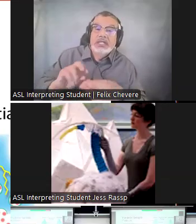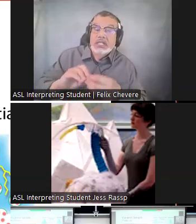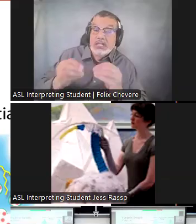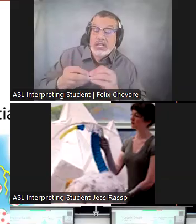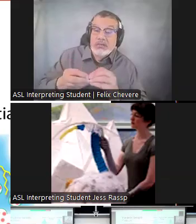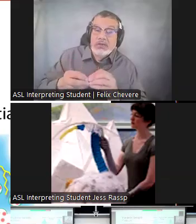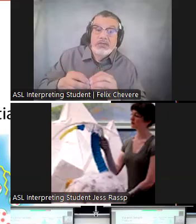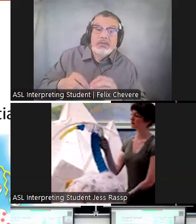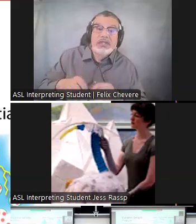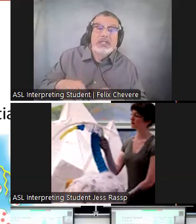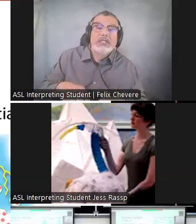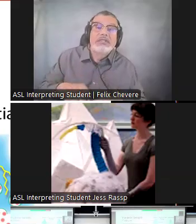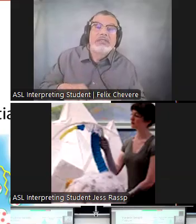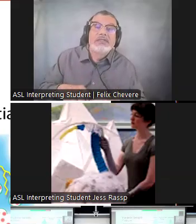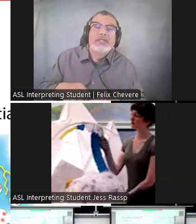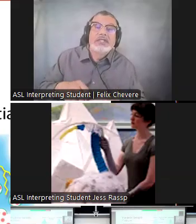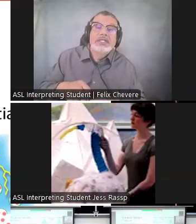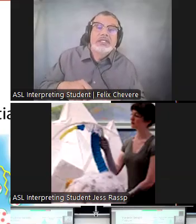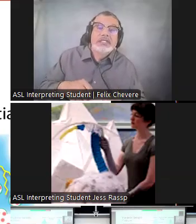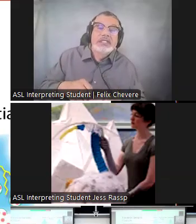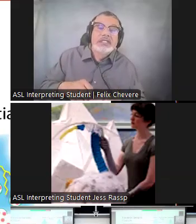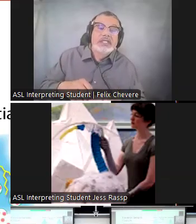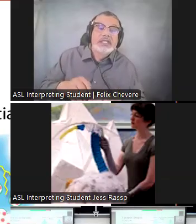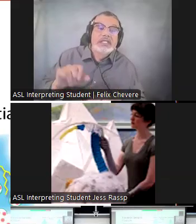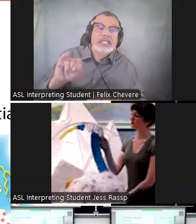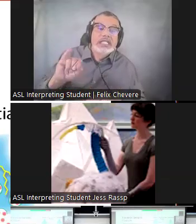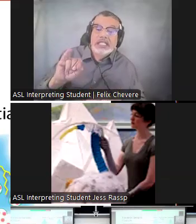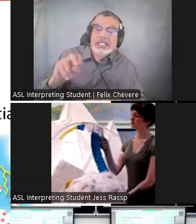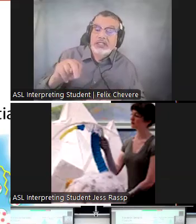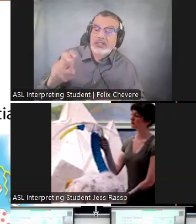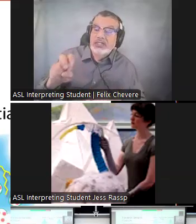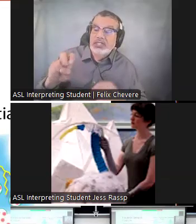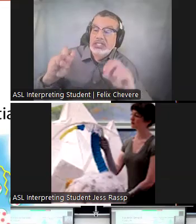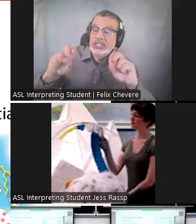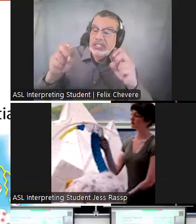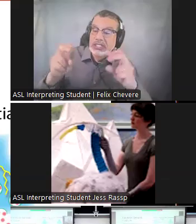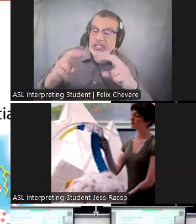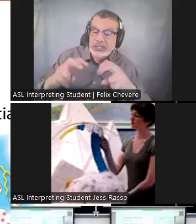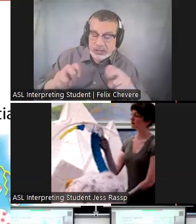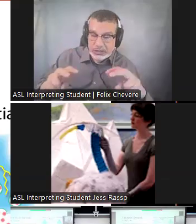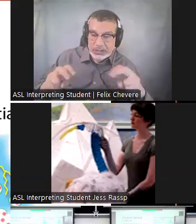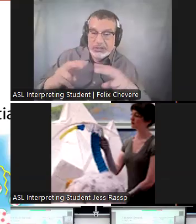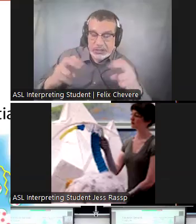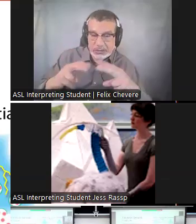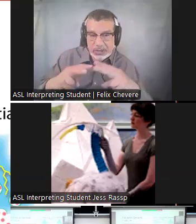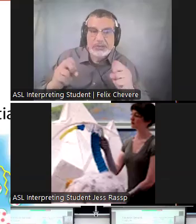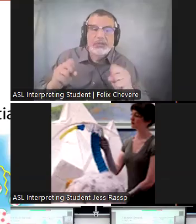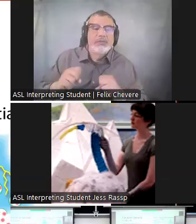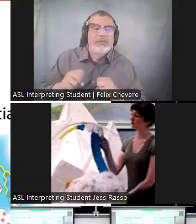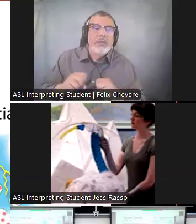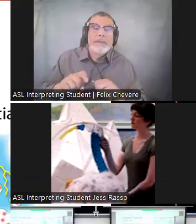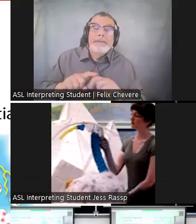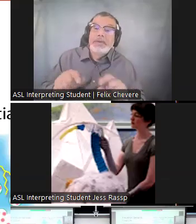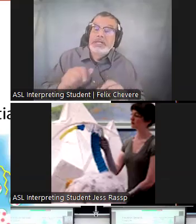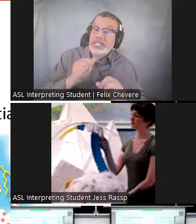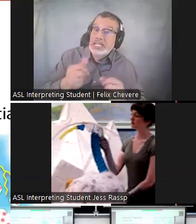the cell that it's interacting with. All right. And we can have stronger connection. Right. But you don't want to